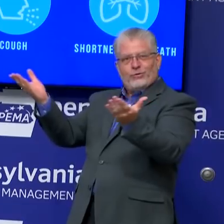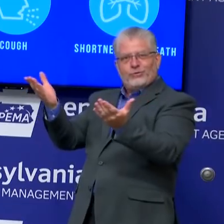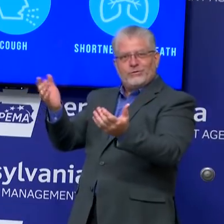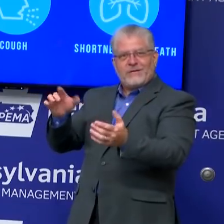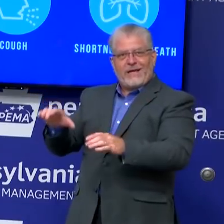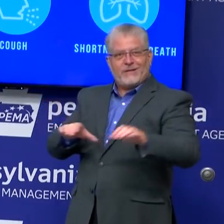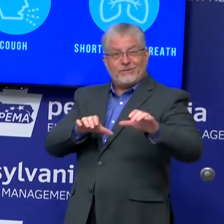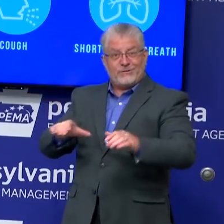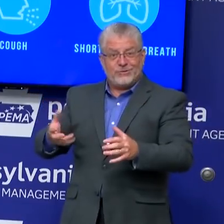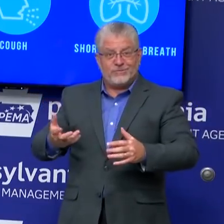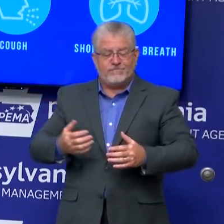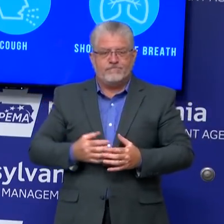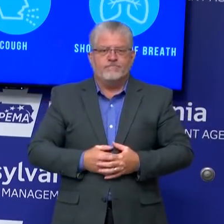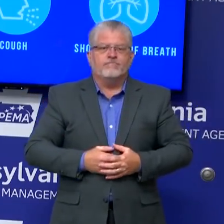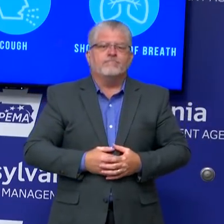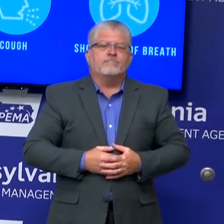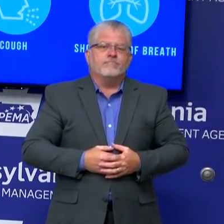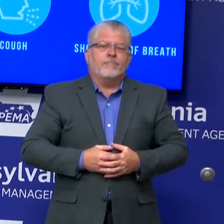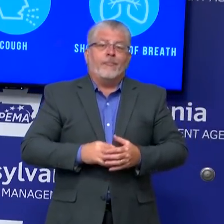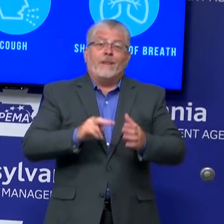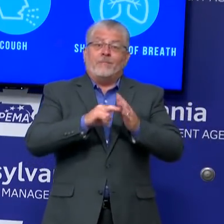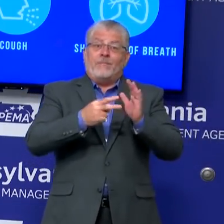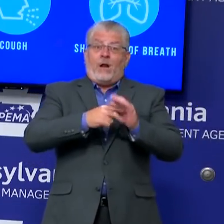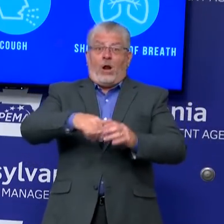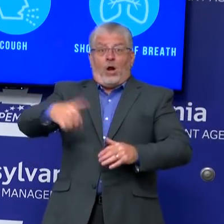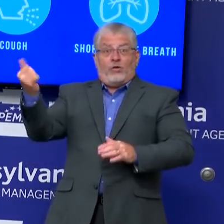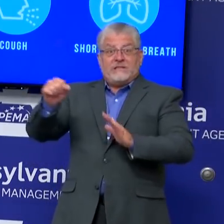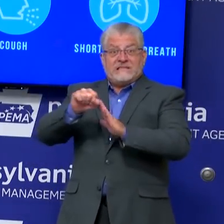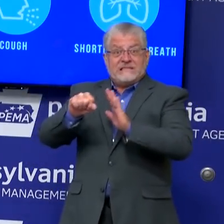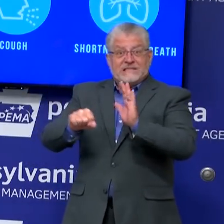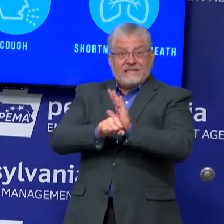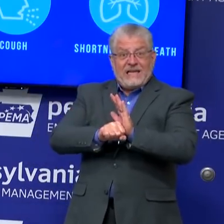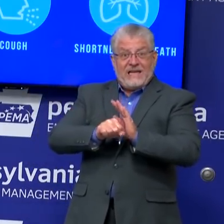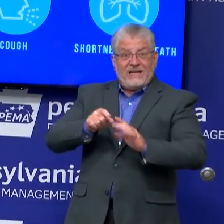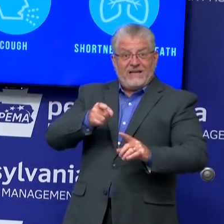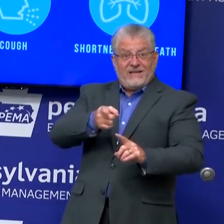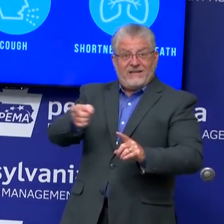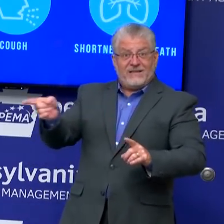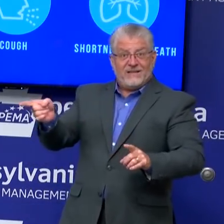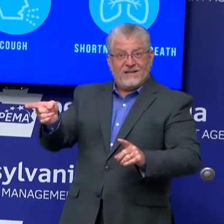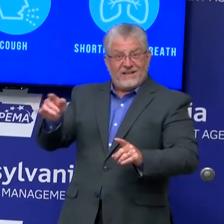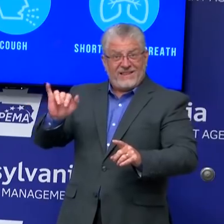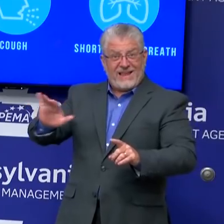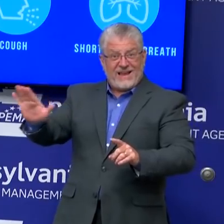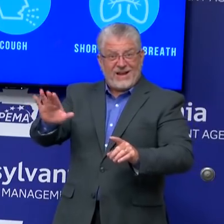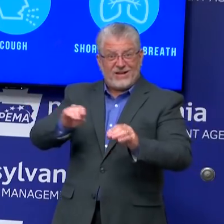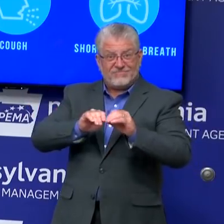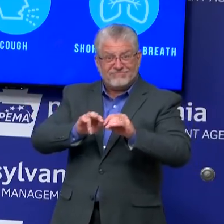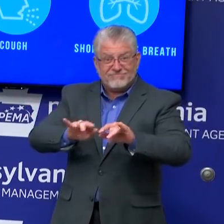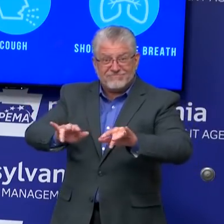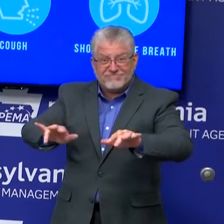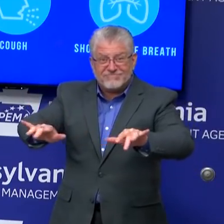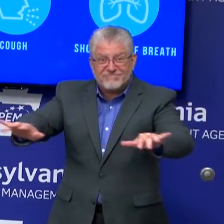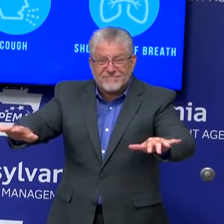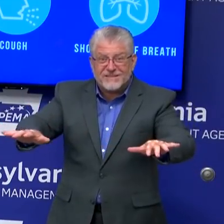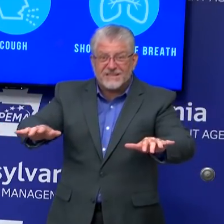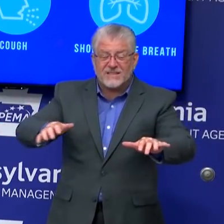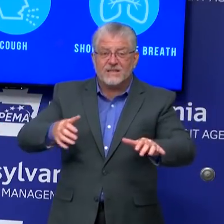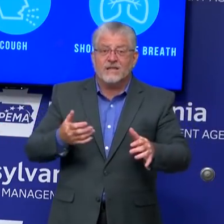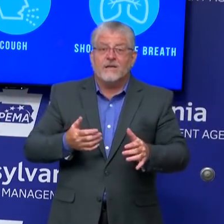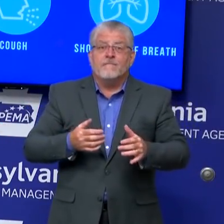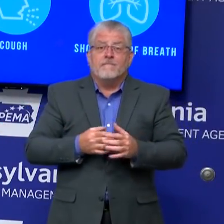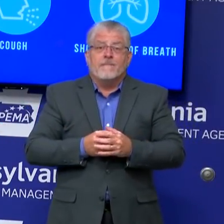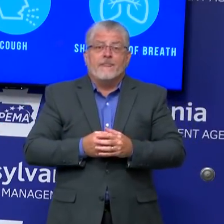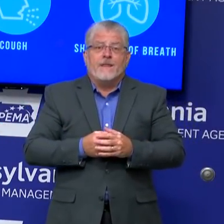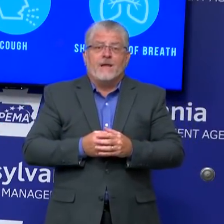other states have become petri dishes for COVID-19 during the time when we were all working hard here in Pennsylvania to suppress the